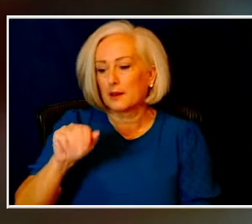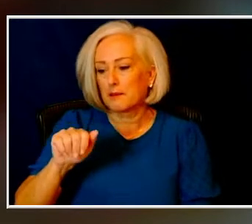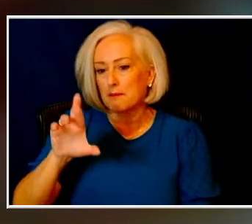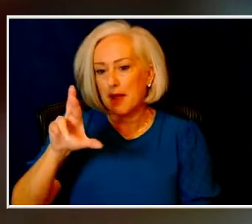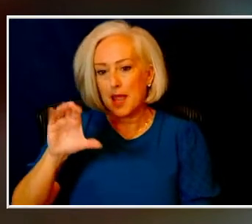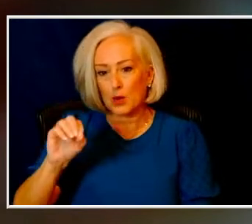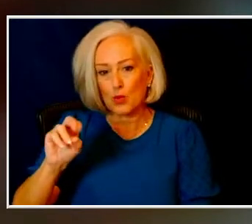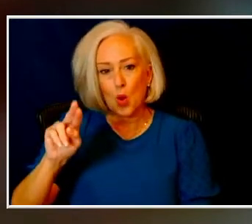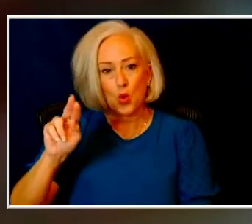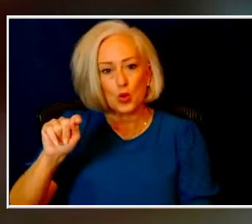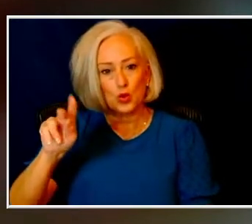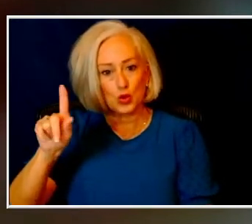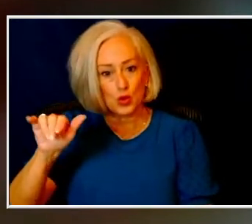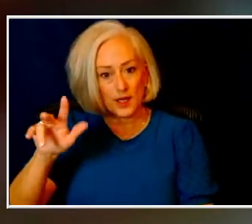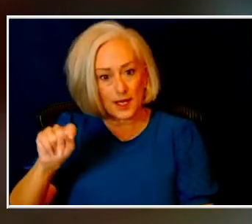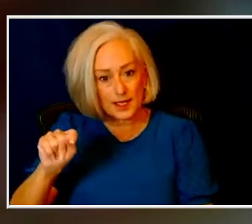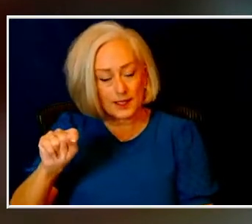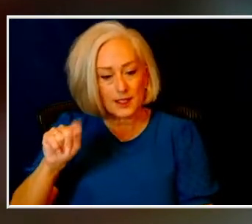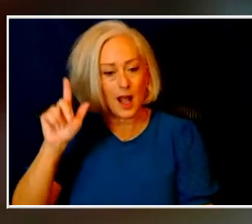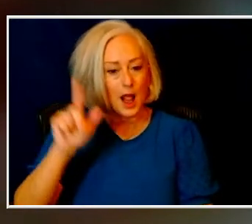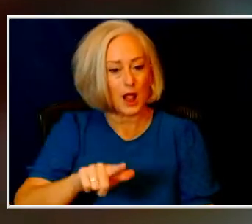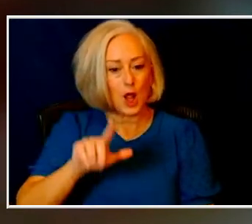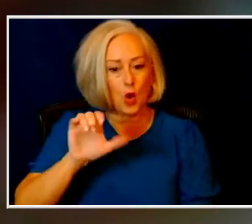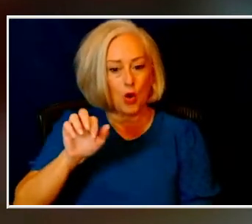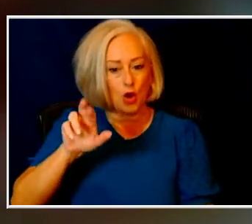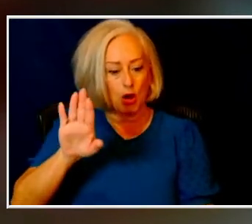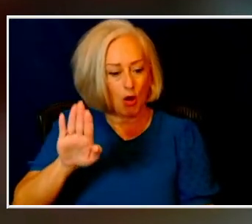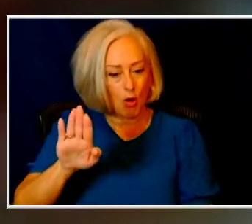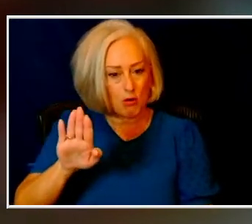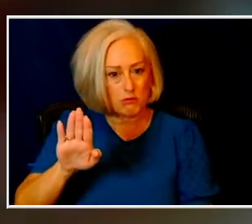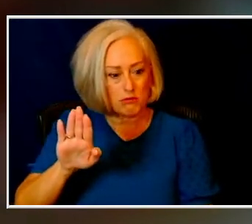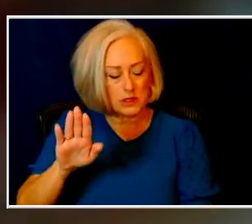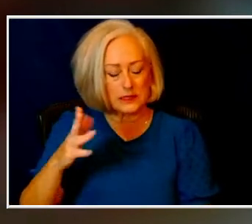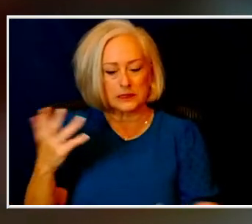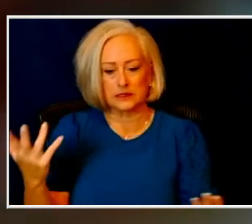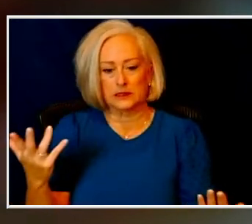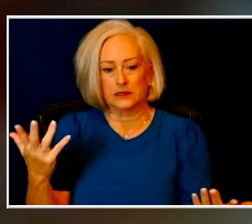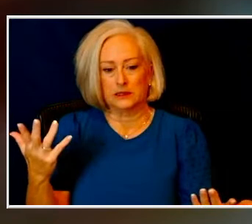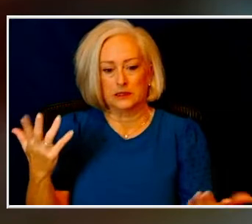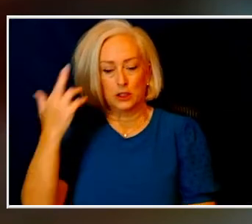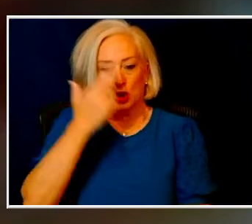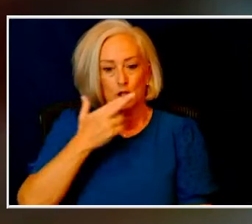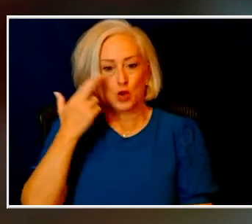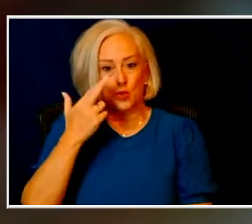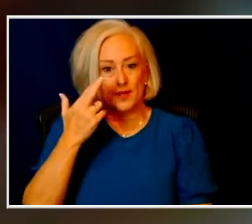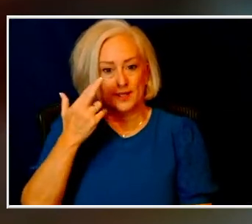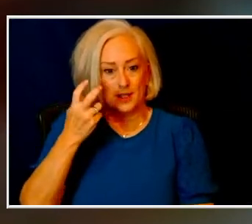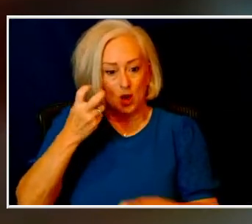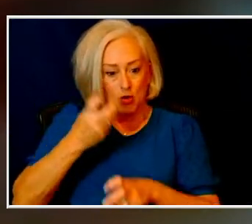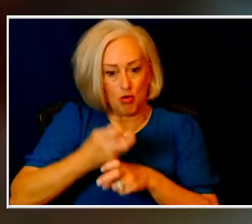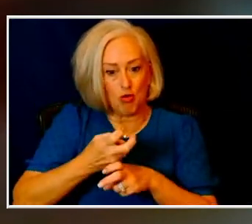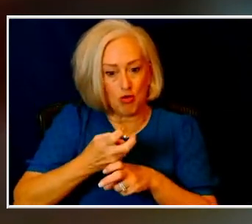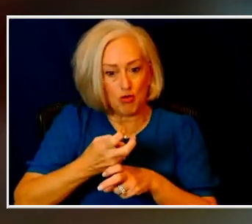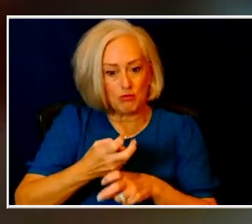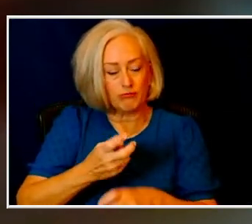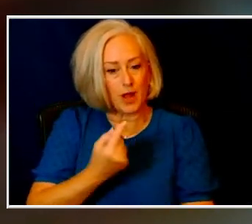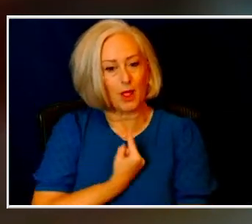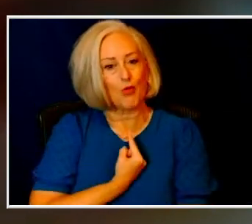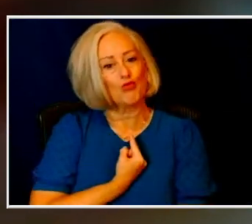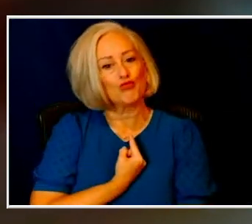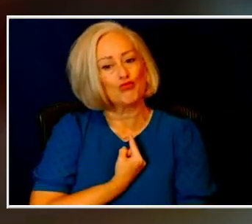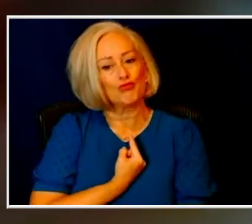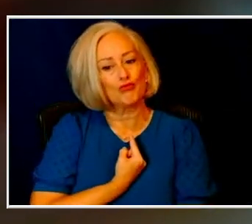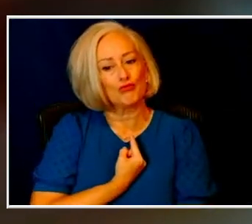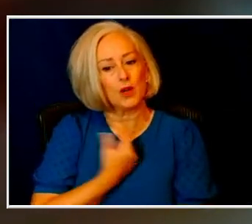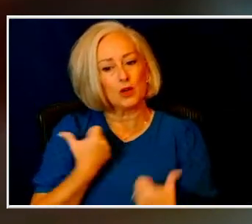carb. And I think the reason it was unusual is that I was on it by myself. I tried